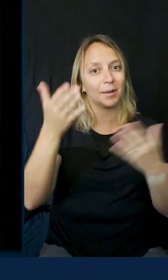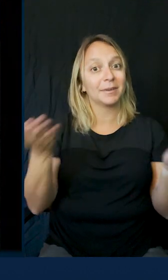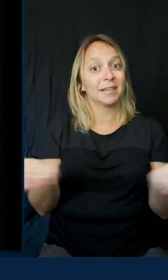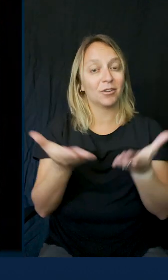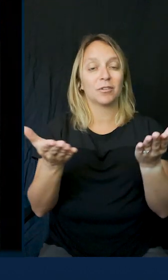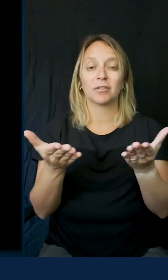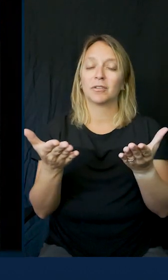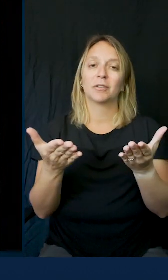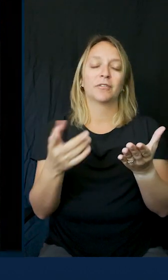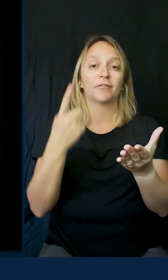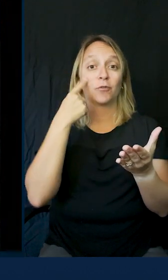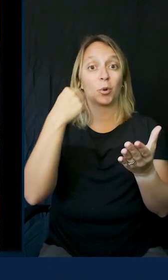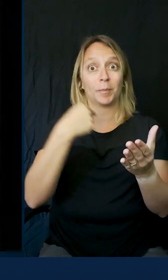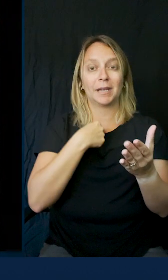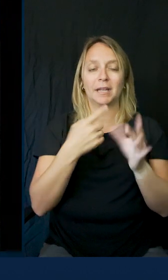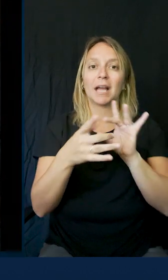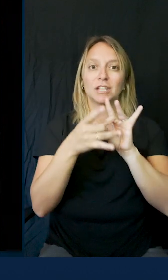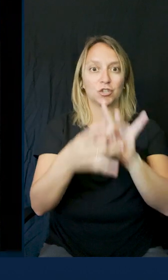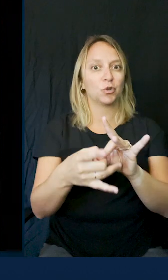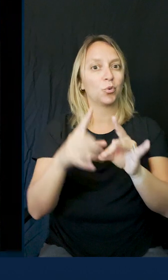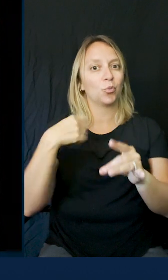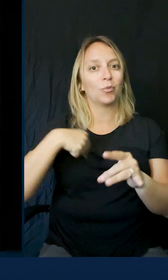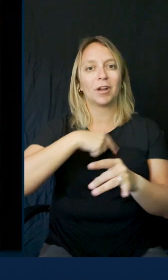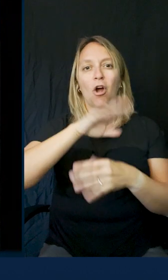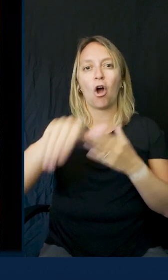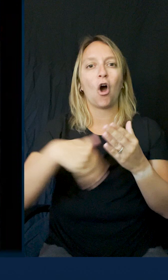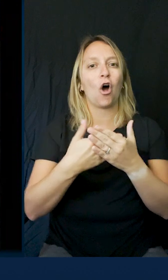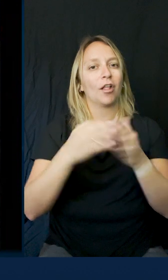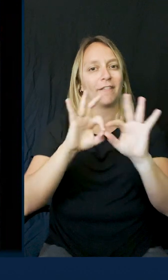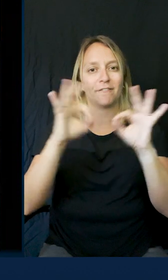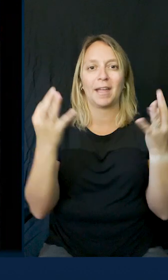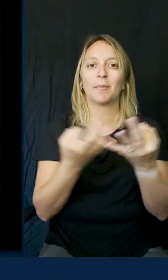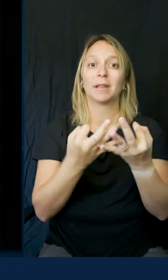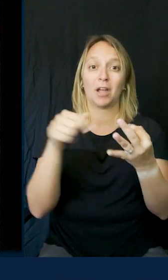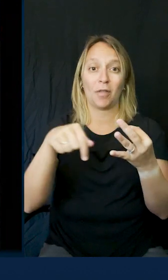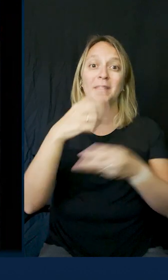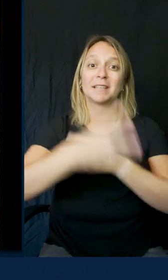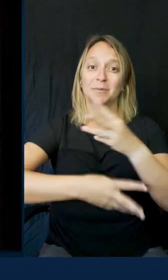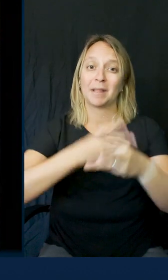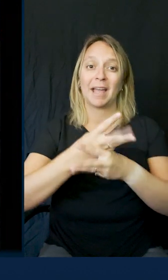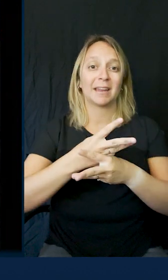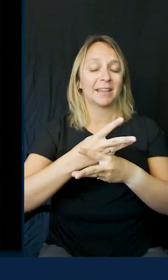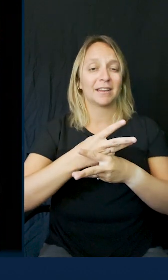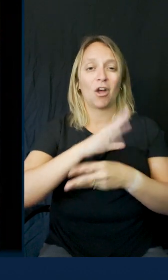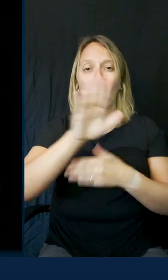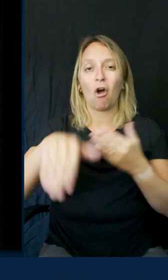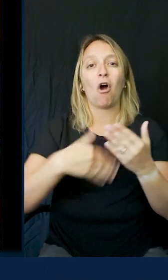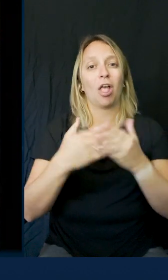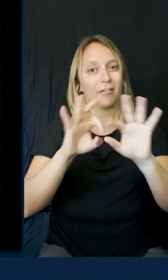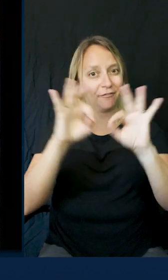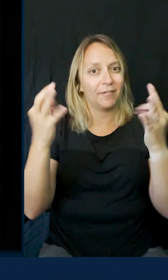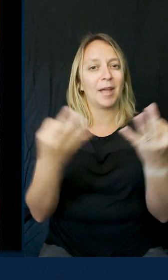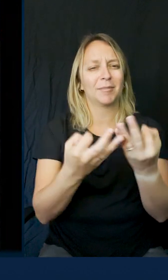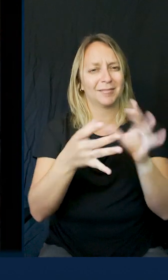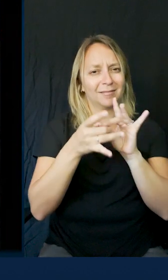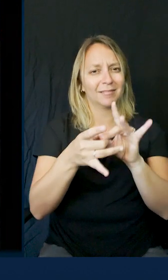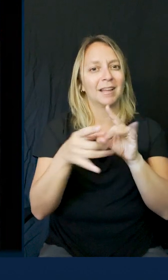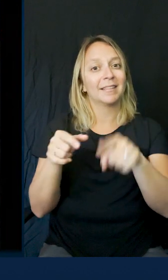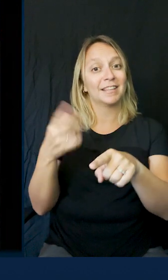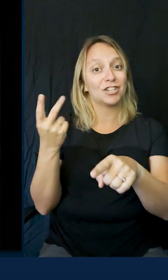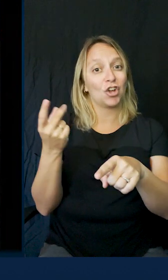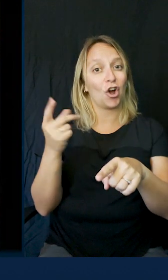big concept has to do with the fact that we're all family on this planet. So this is our Scat detection dog,